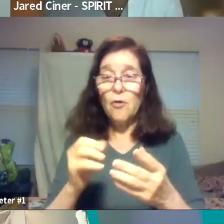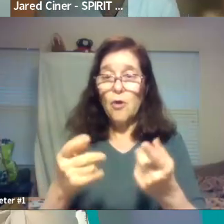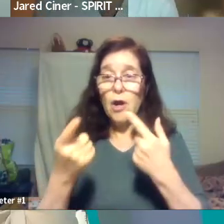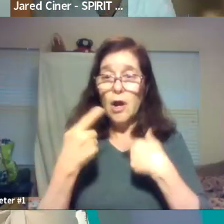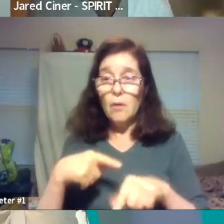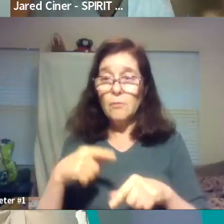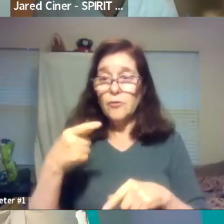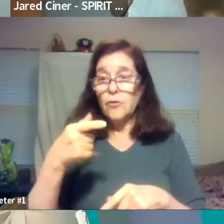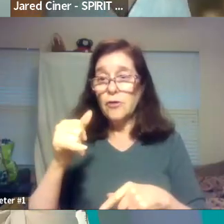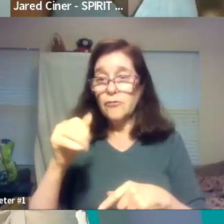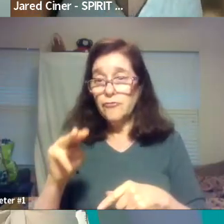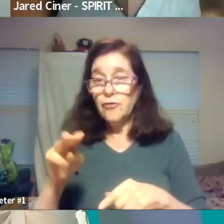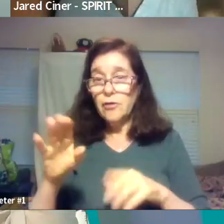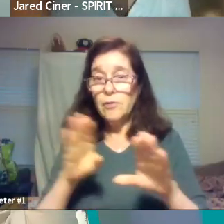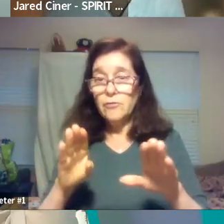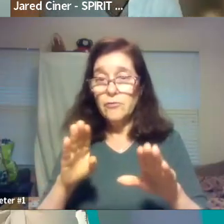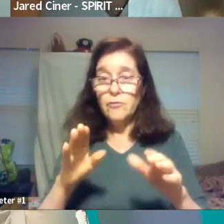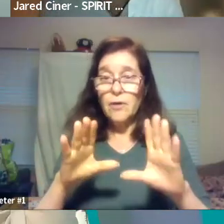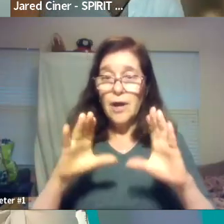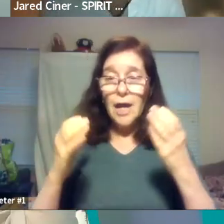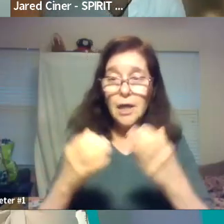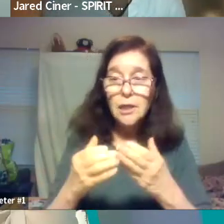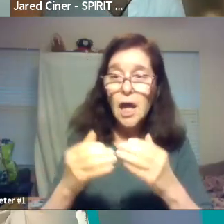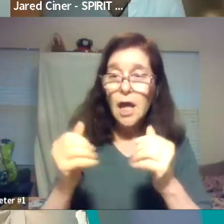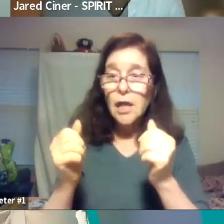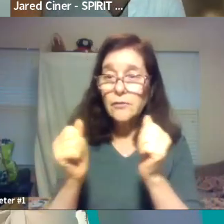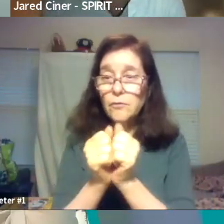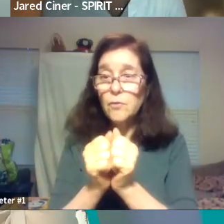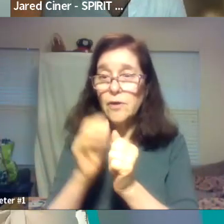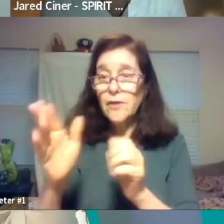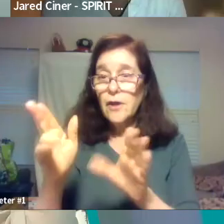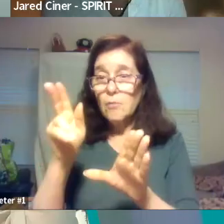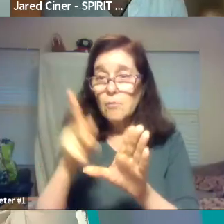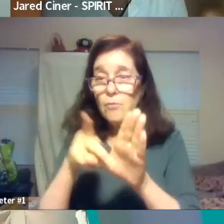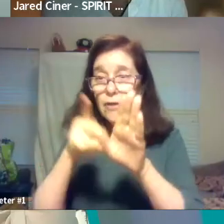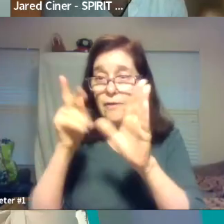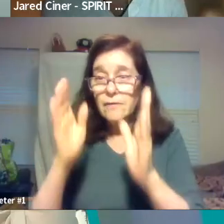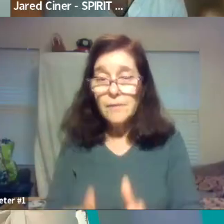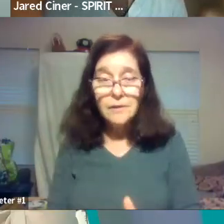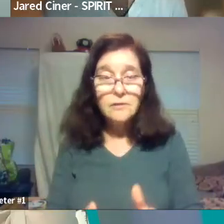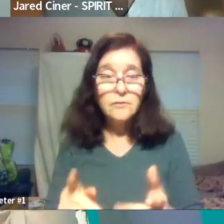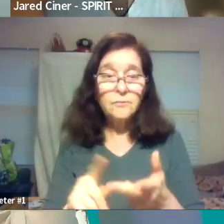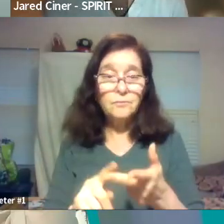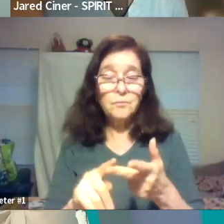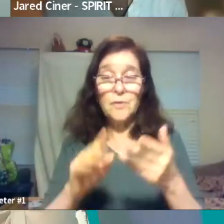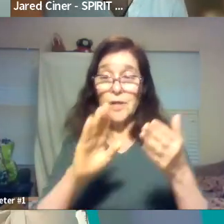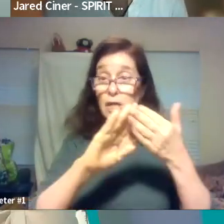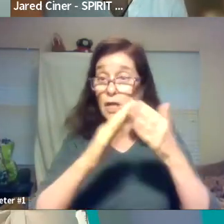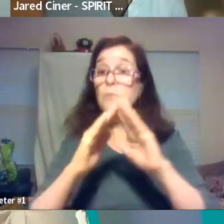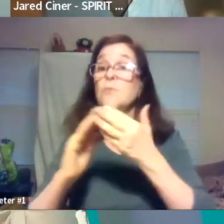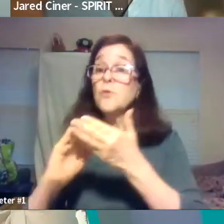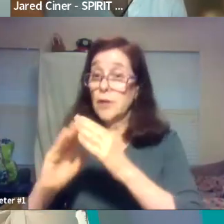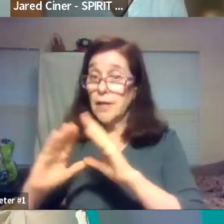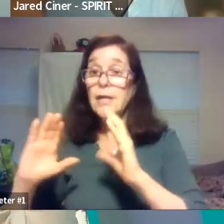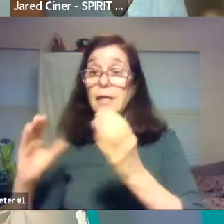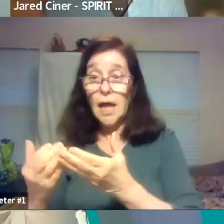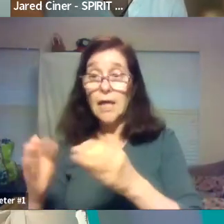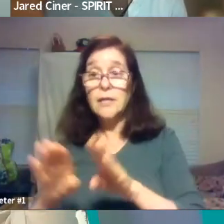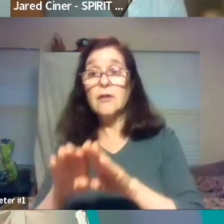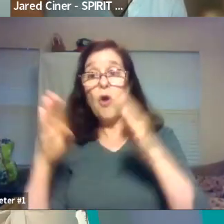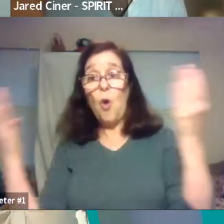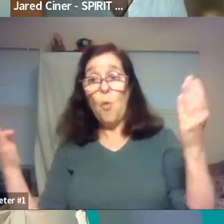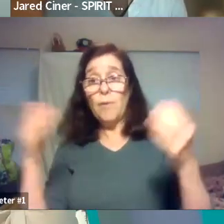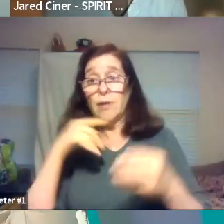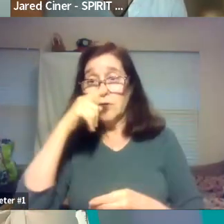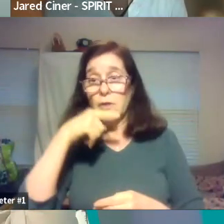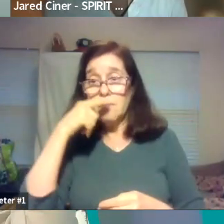do a workout class with their participants. We have community classes, which are open to the public,